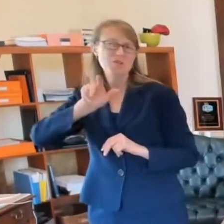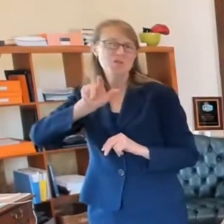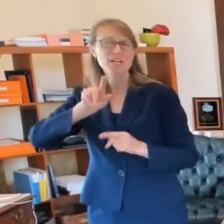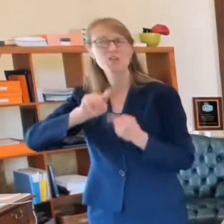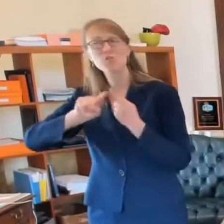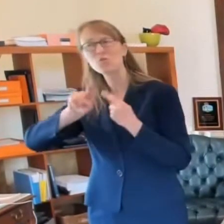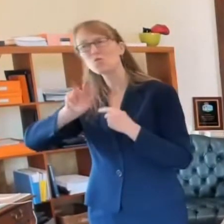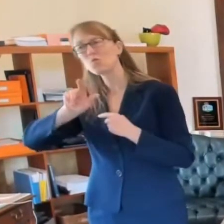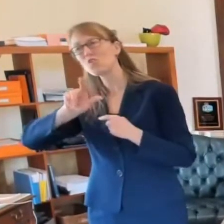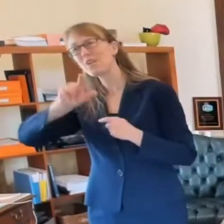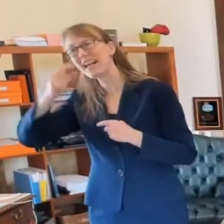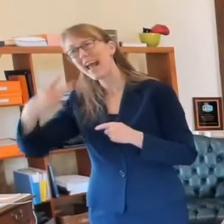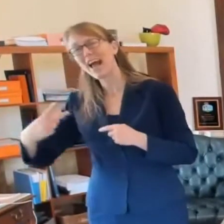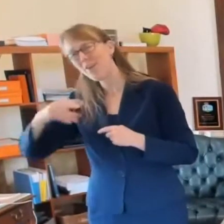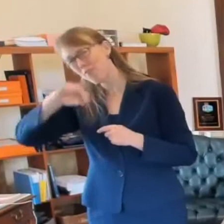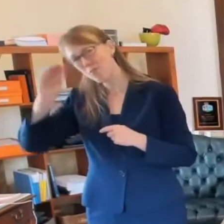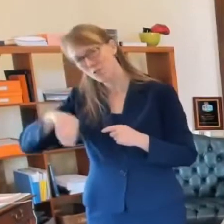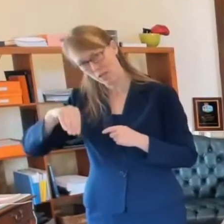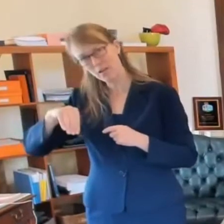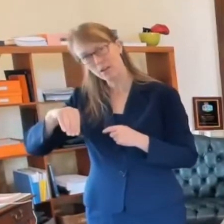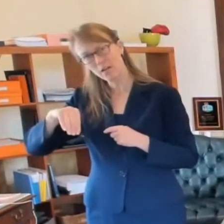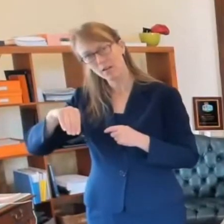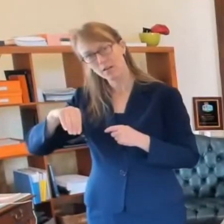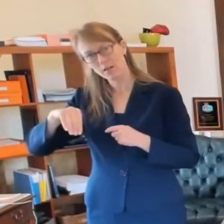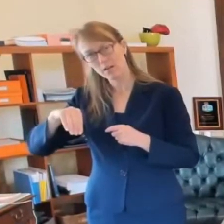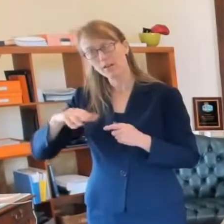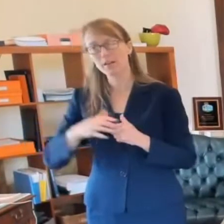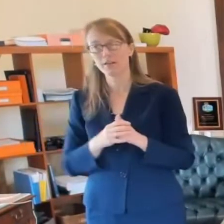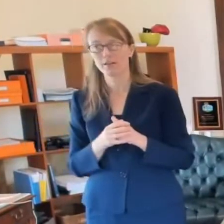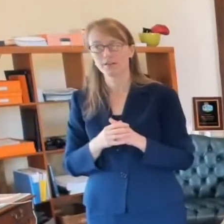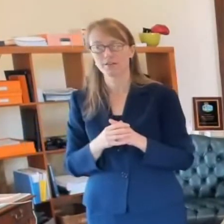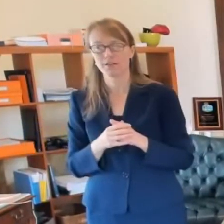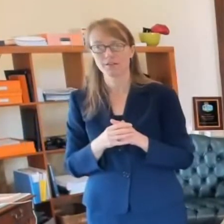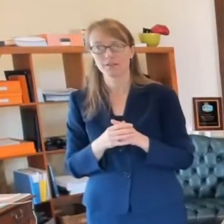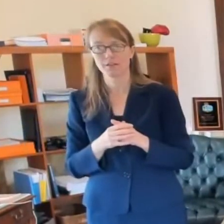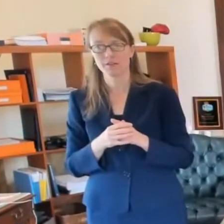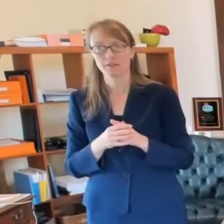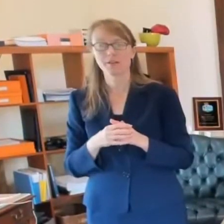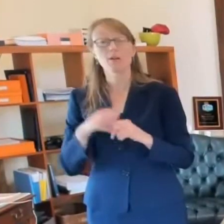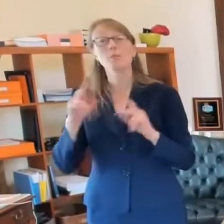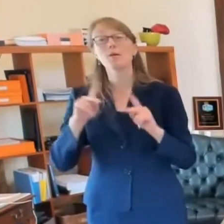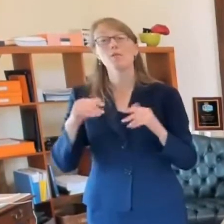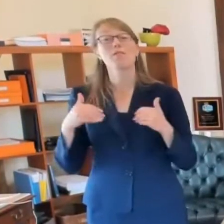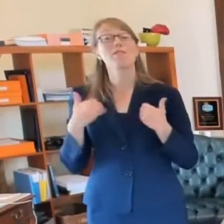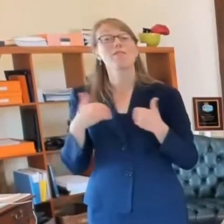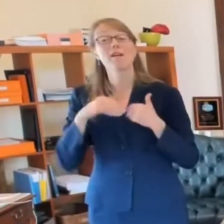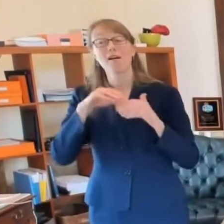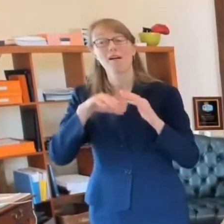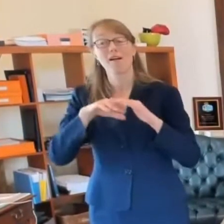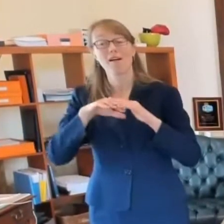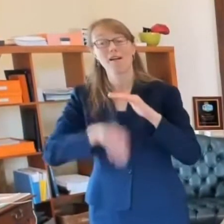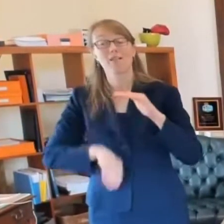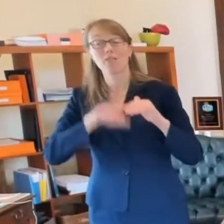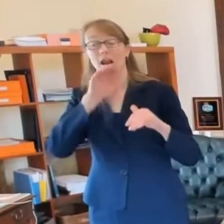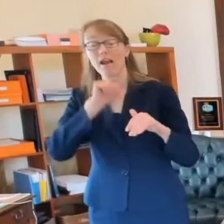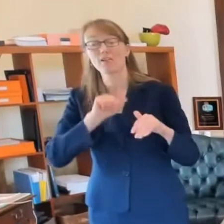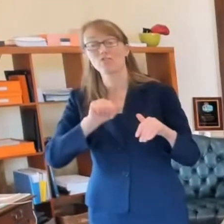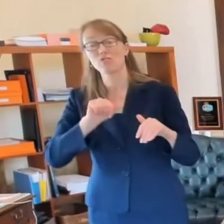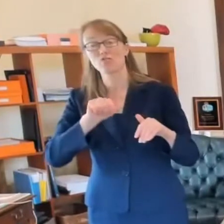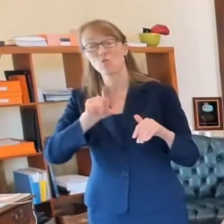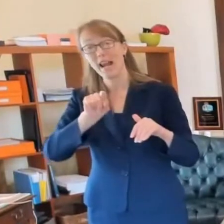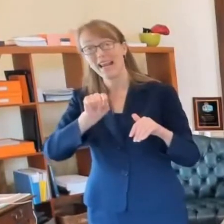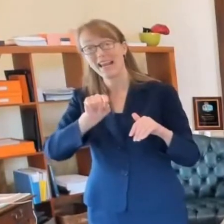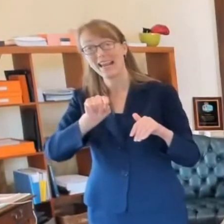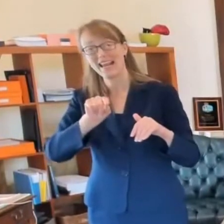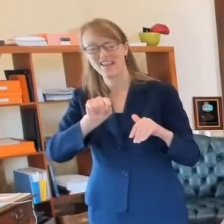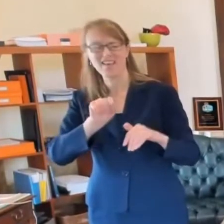23.5%, and then you've got people under the age of 20 who are running at about 9% of the